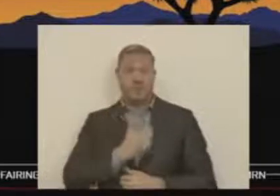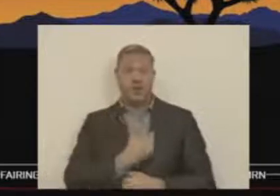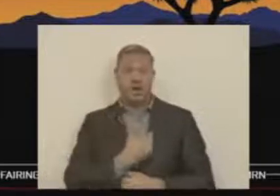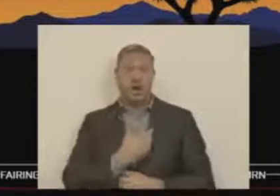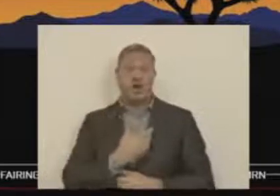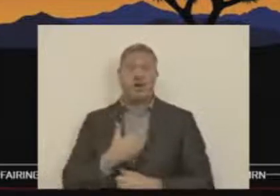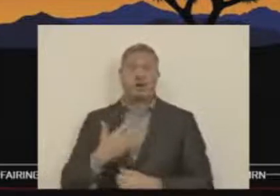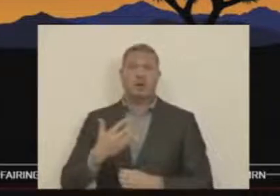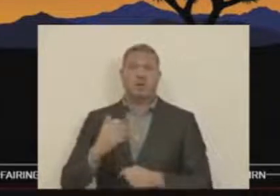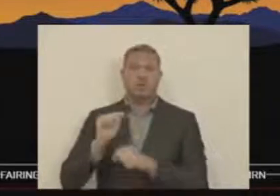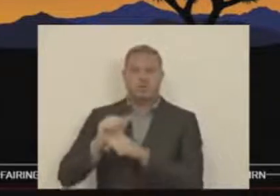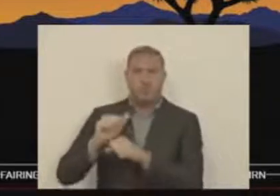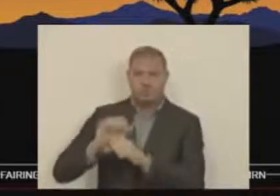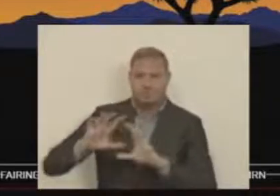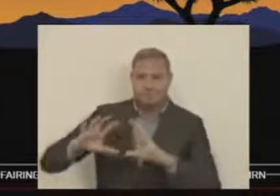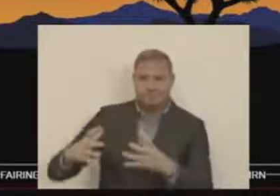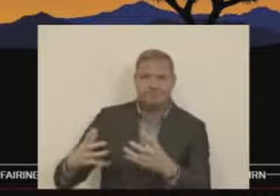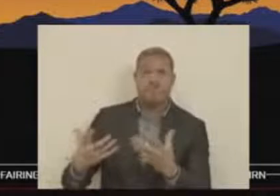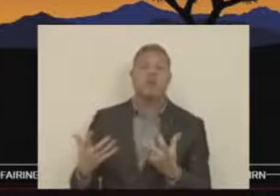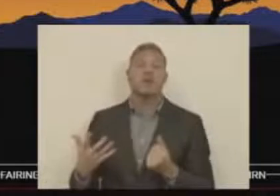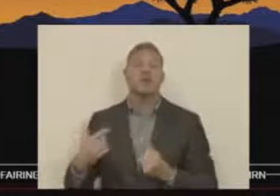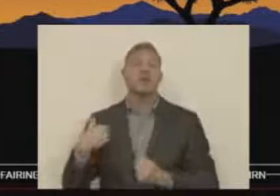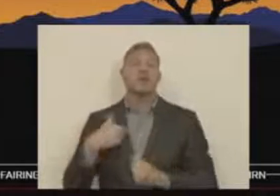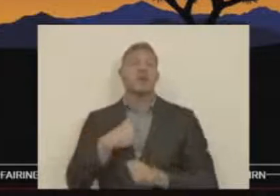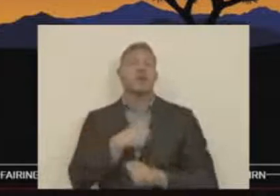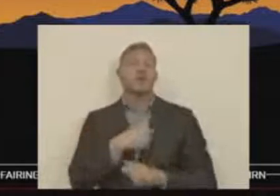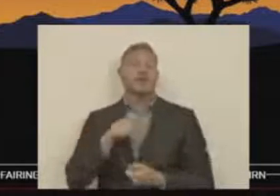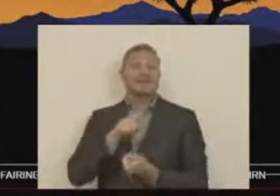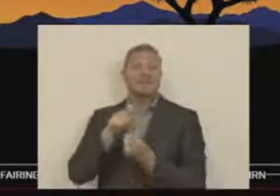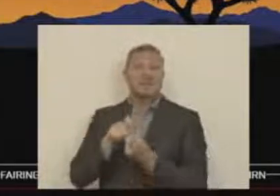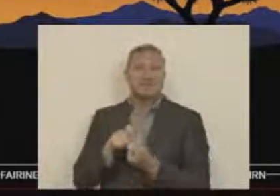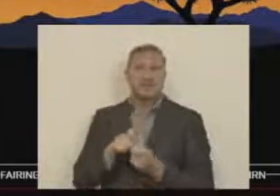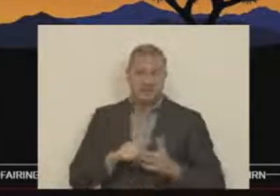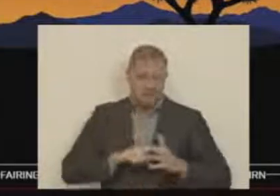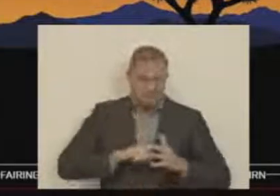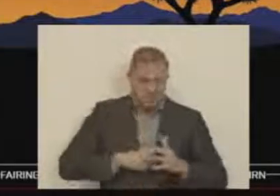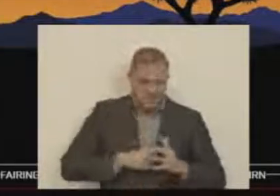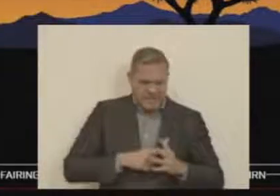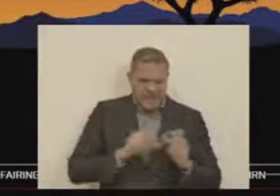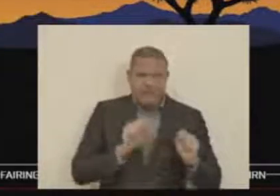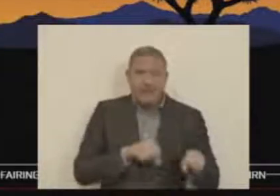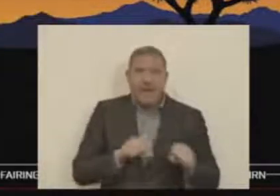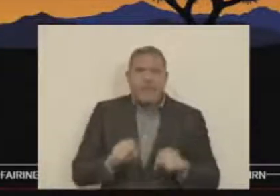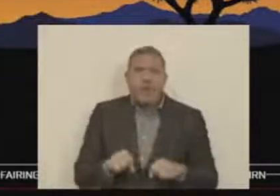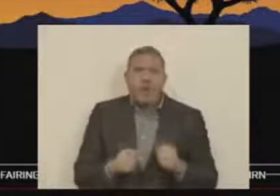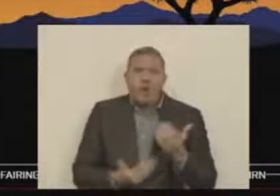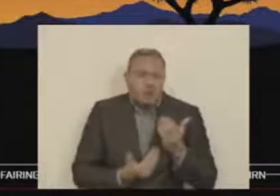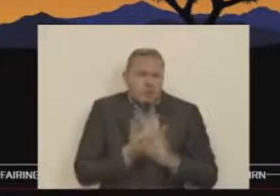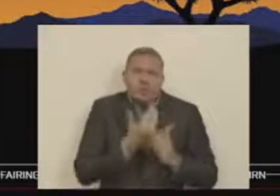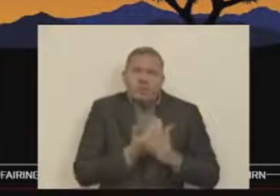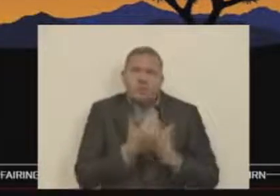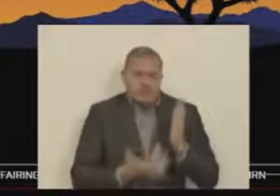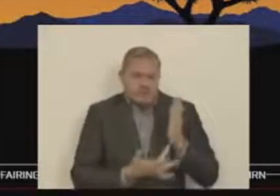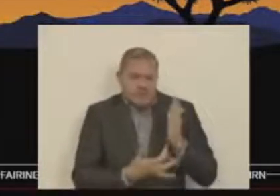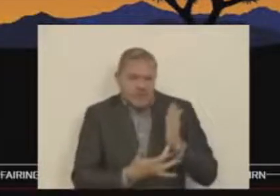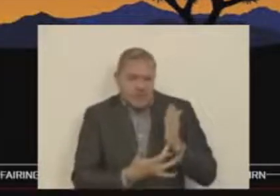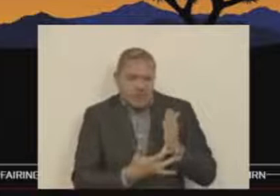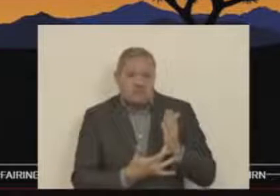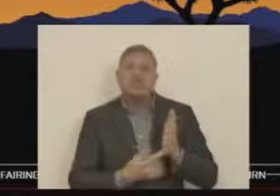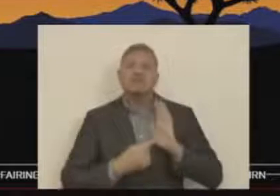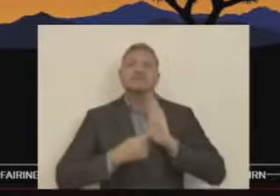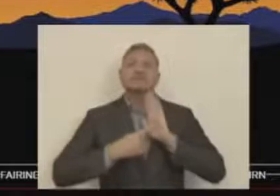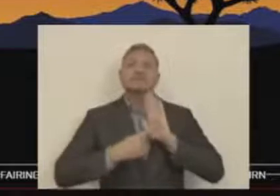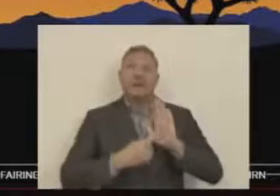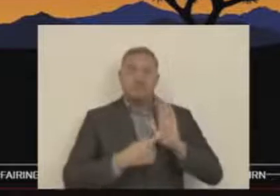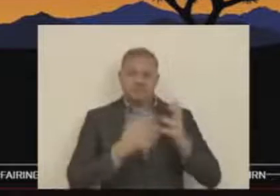warfighter. And particularly, we take early capabilities, early technologies, and we demonstrate that those technologies